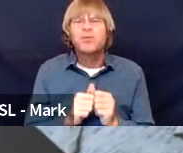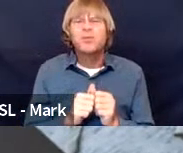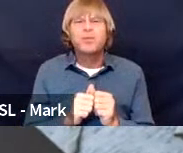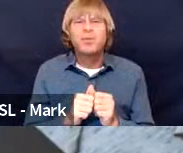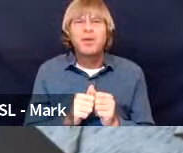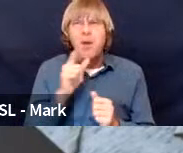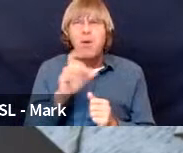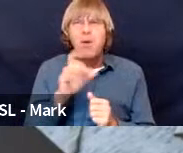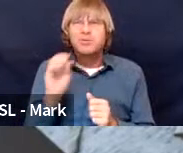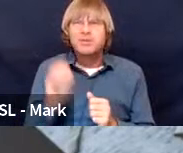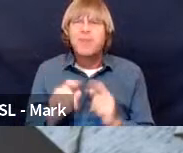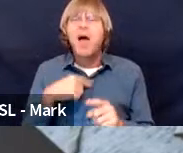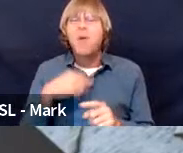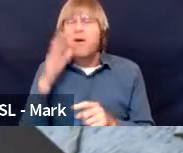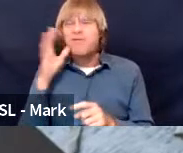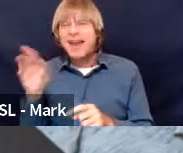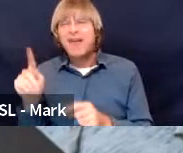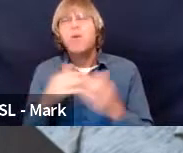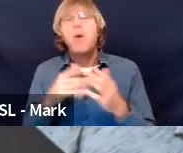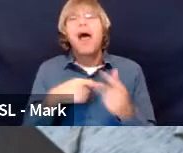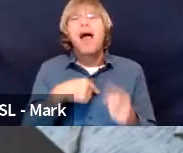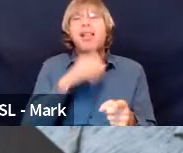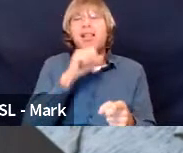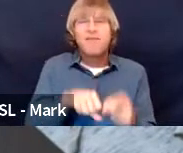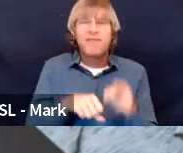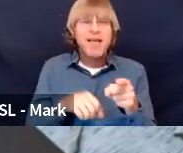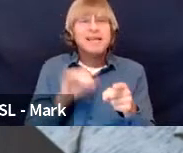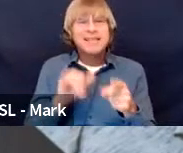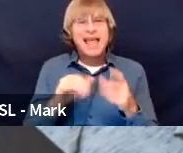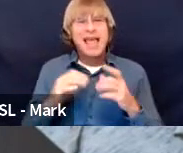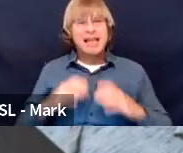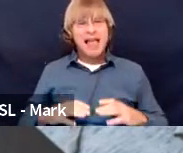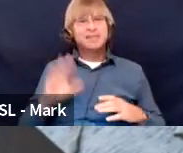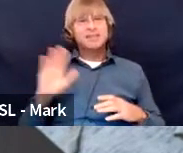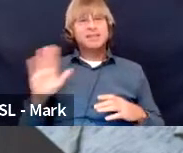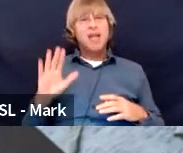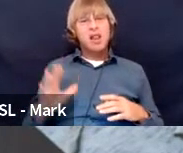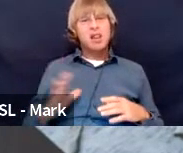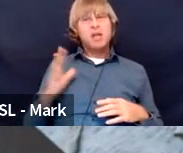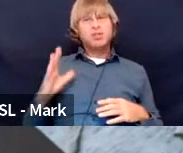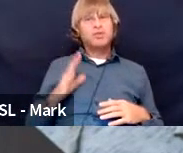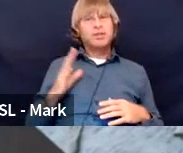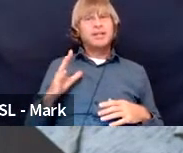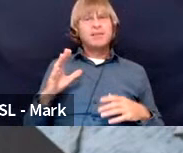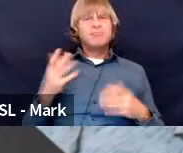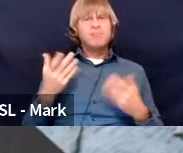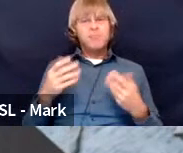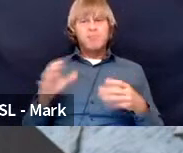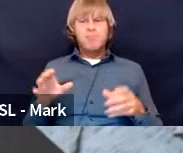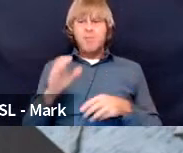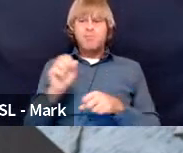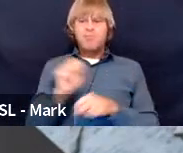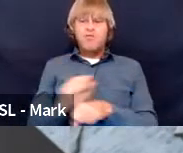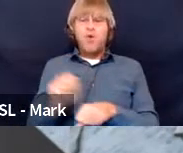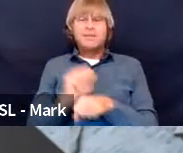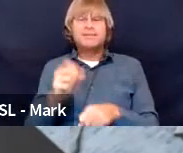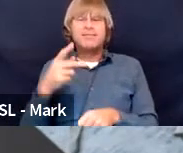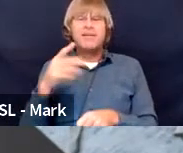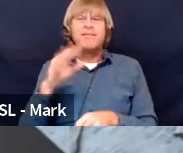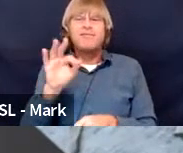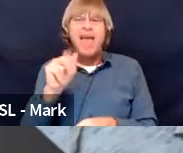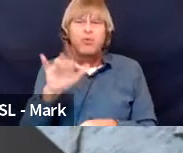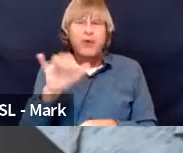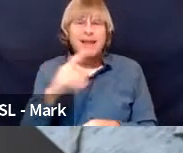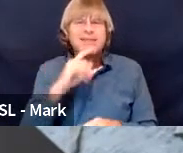I'm not 100%, but I will find out. But what I love about it is the client's luxury performance fabrics, right? It is a linen paper